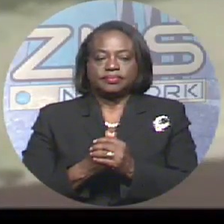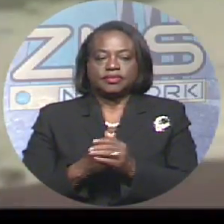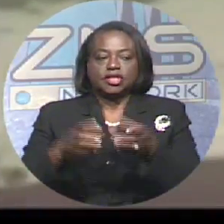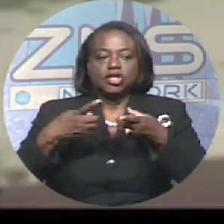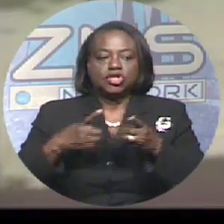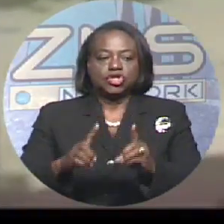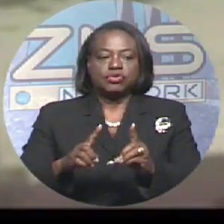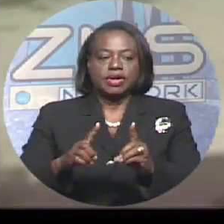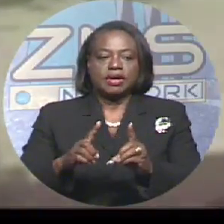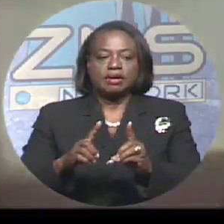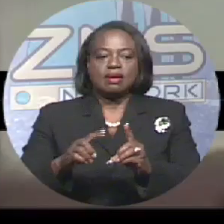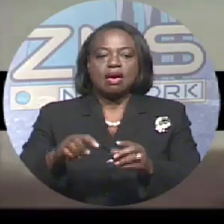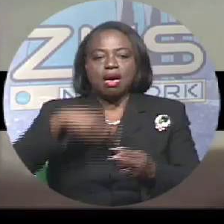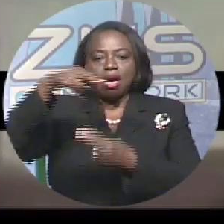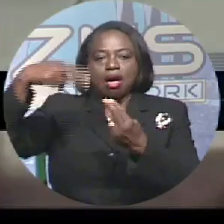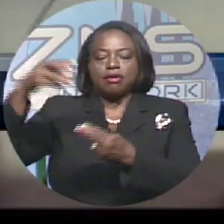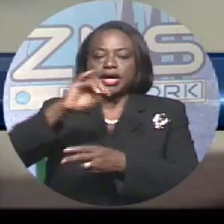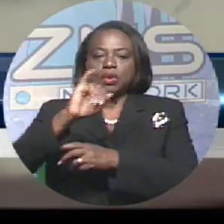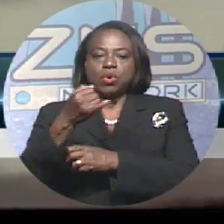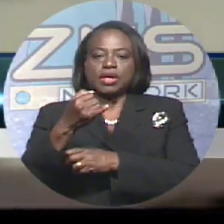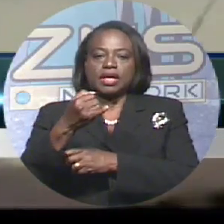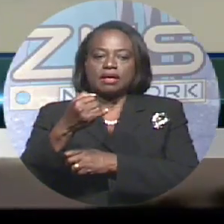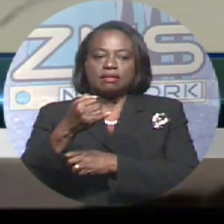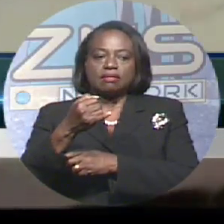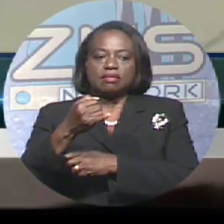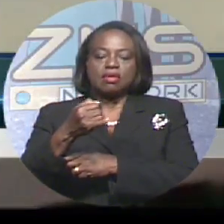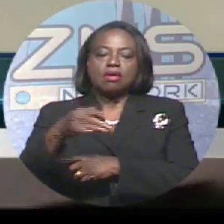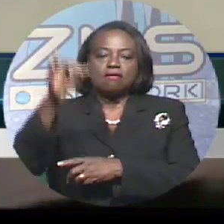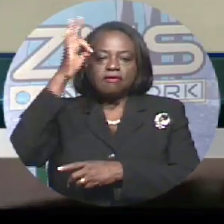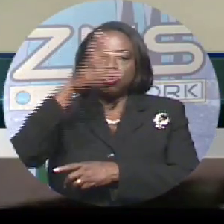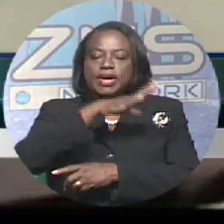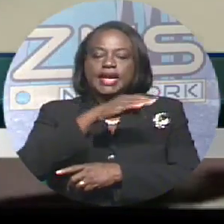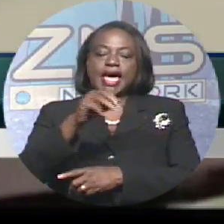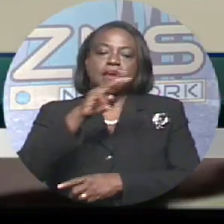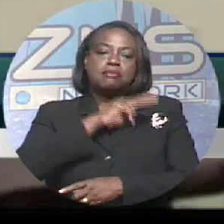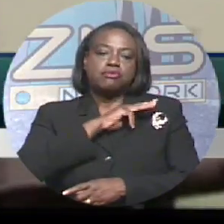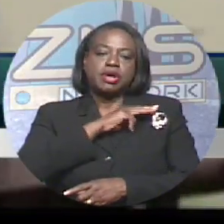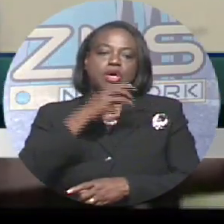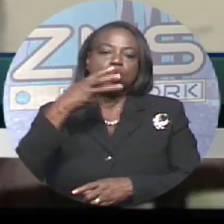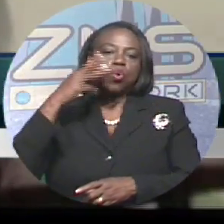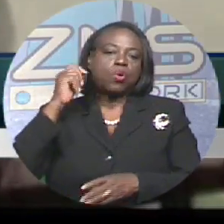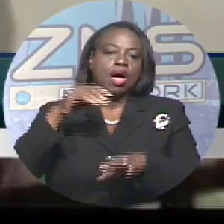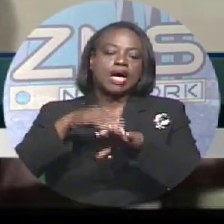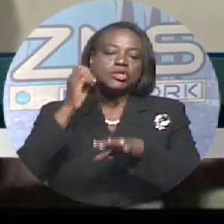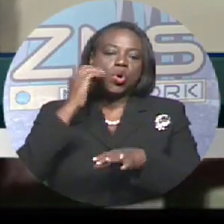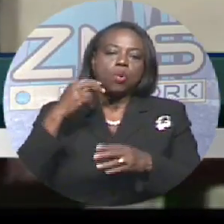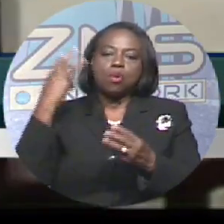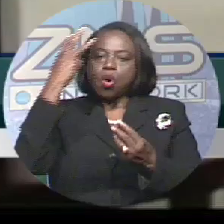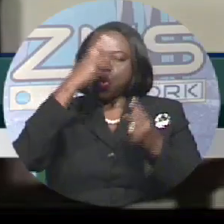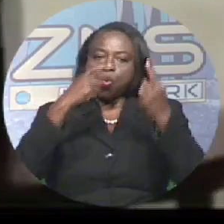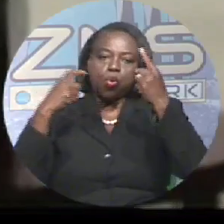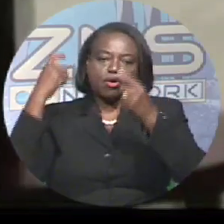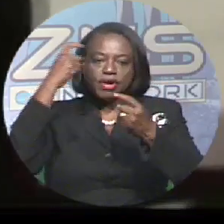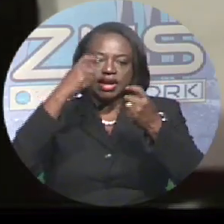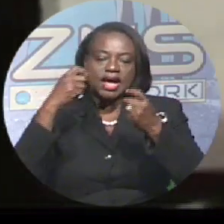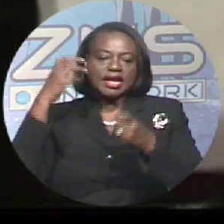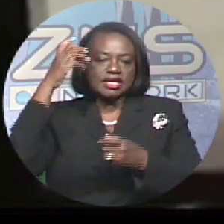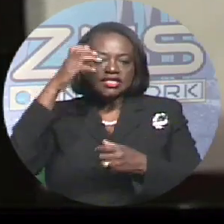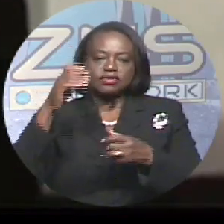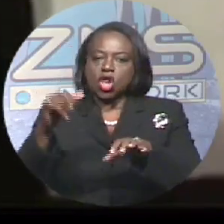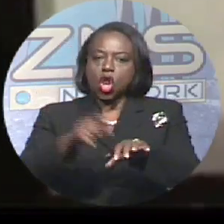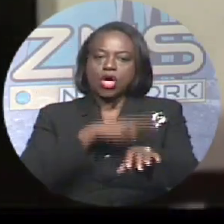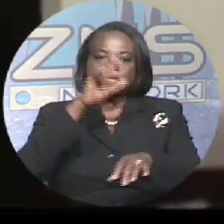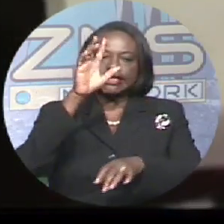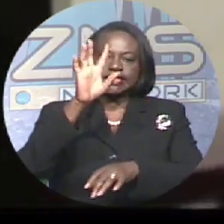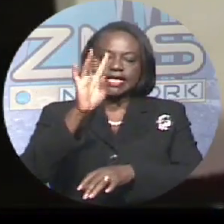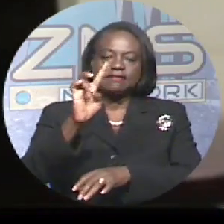During the passage of Hurricane Joaquin, Floyd Marie was at home, worried and concerned. It was the longest